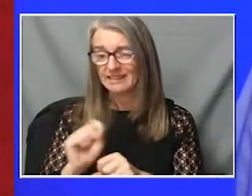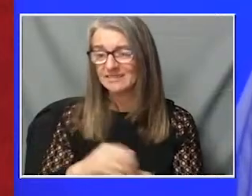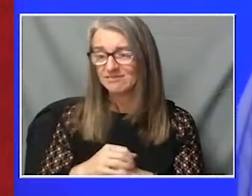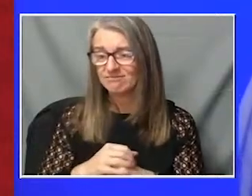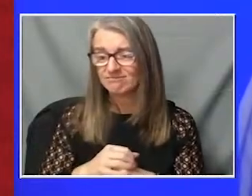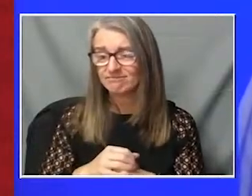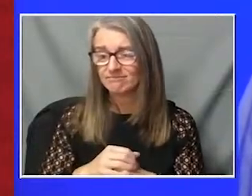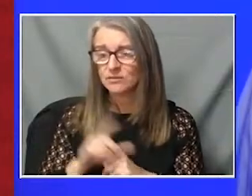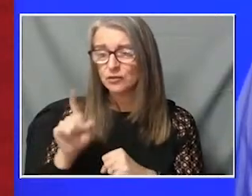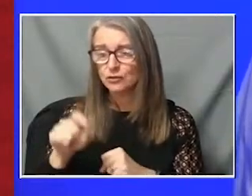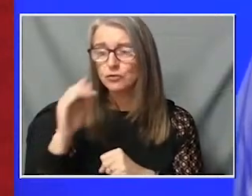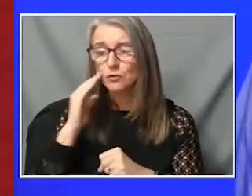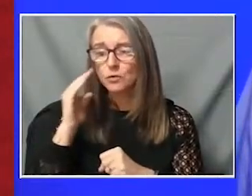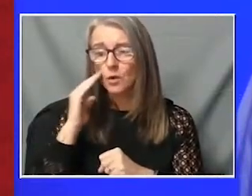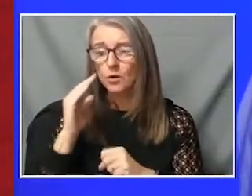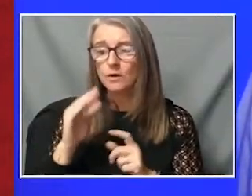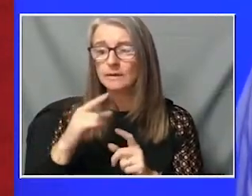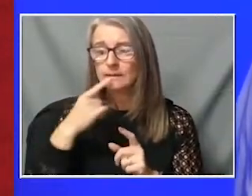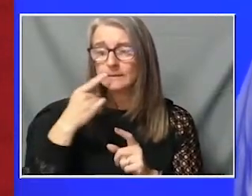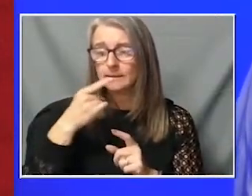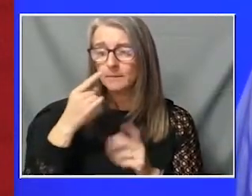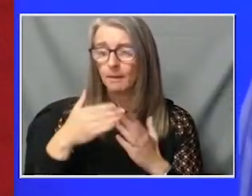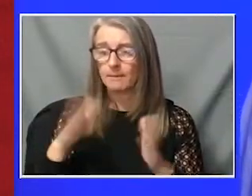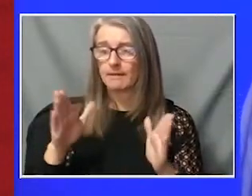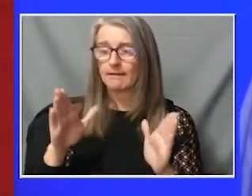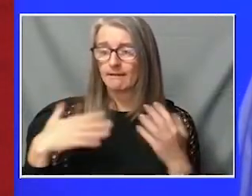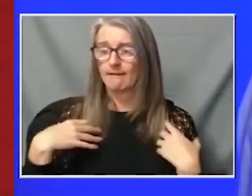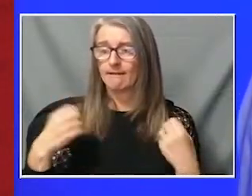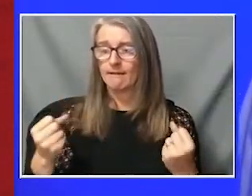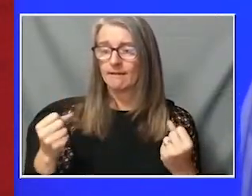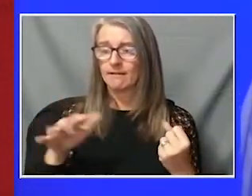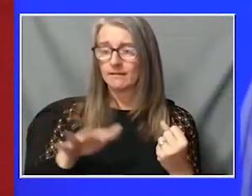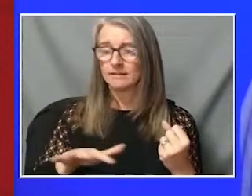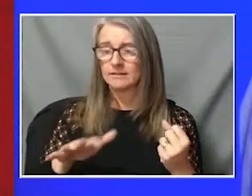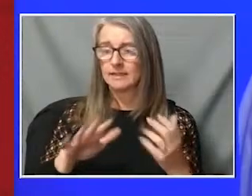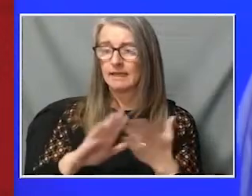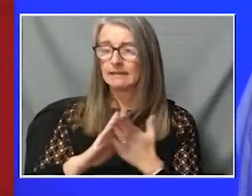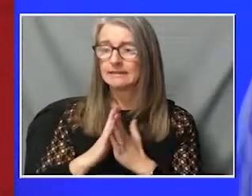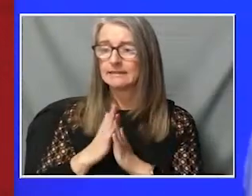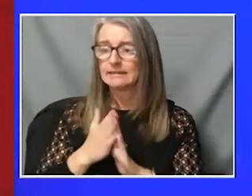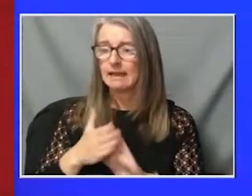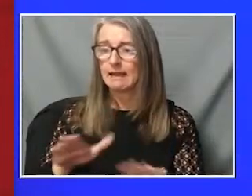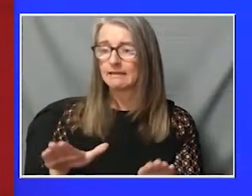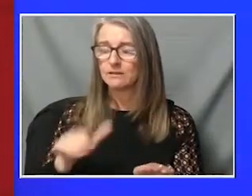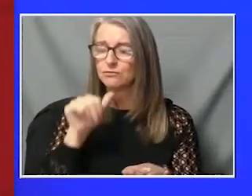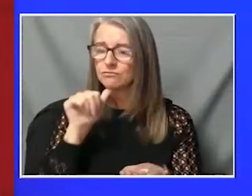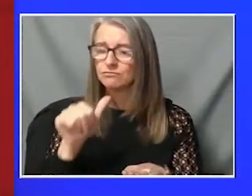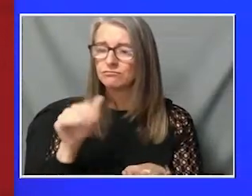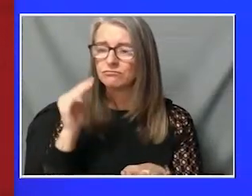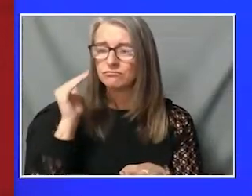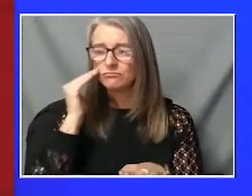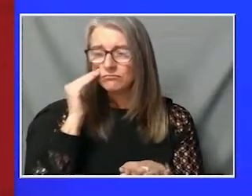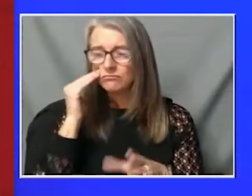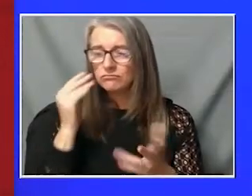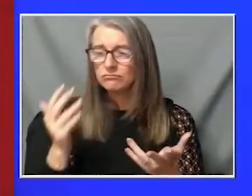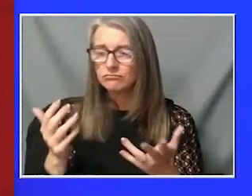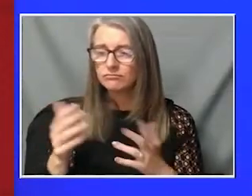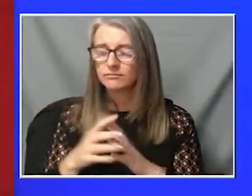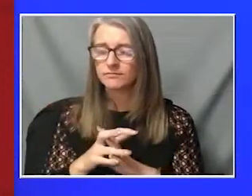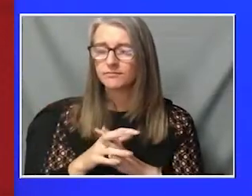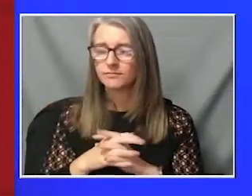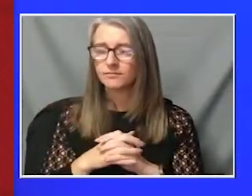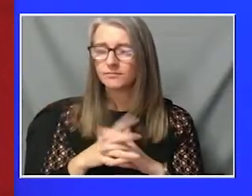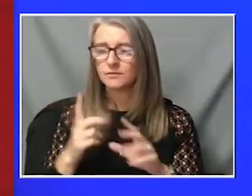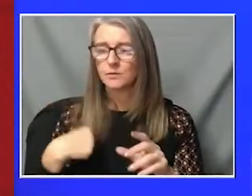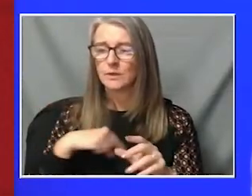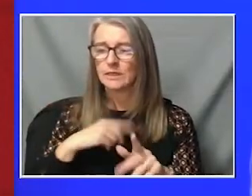you should know. But it's a public health thing that is sort of silent. And you don't get the idea. And so we need to keep